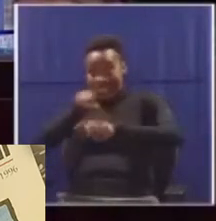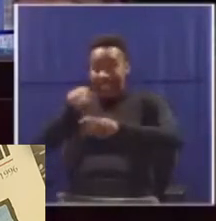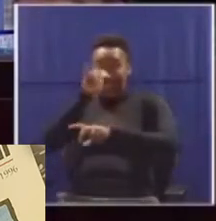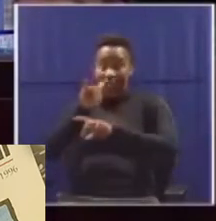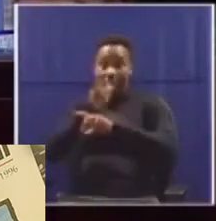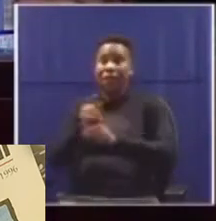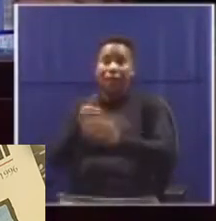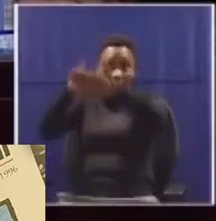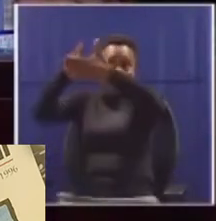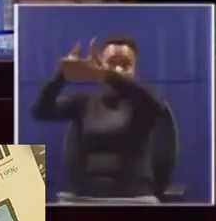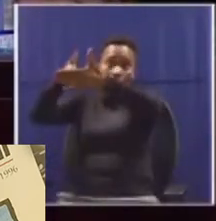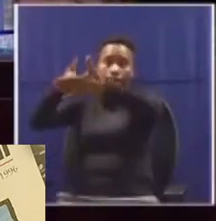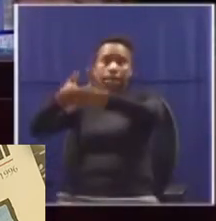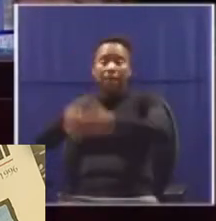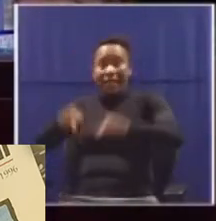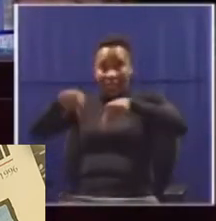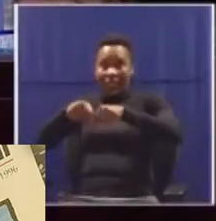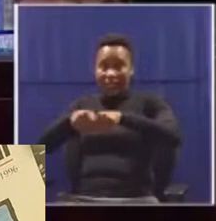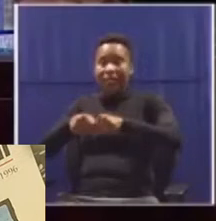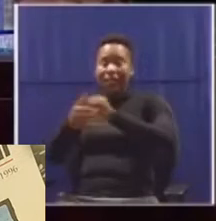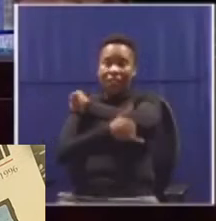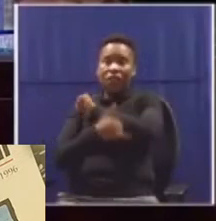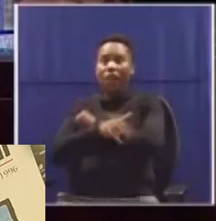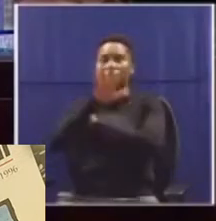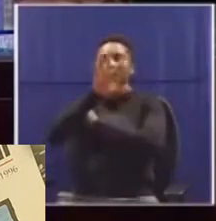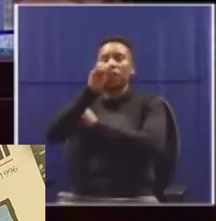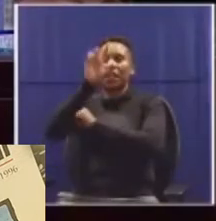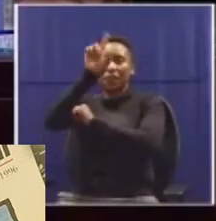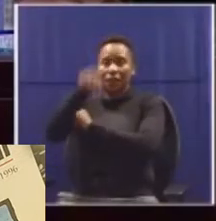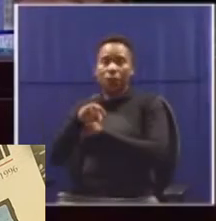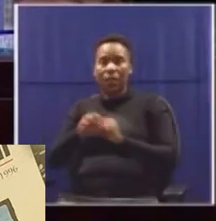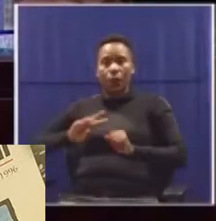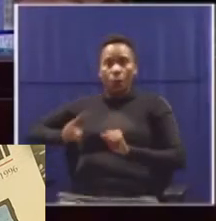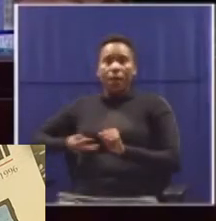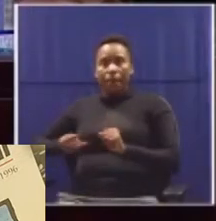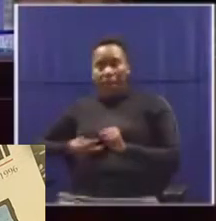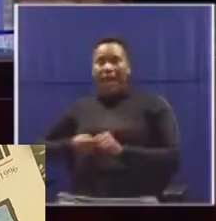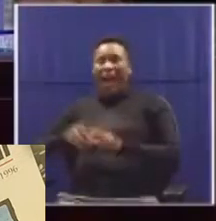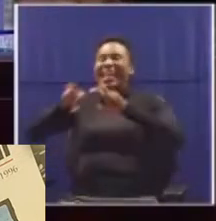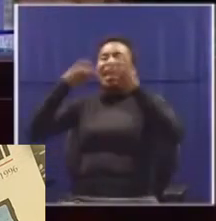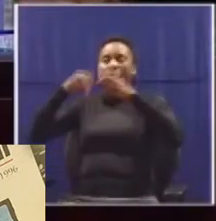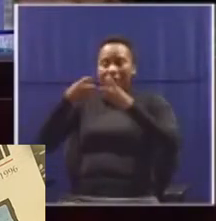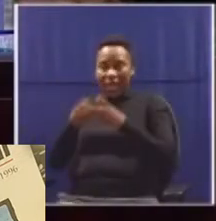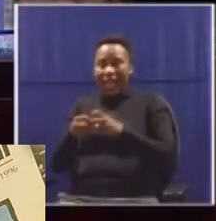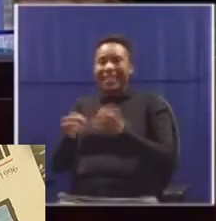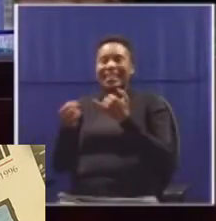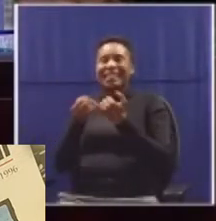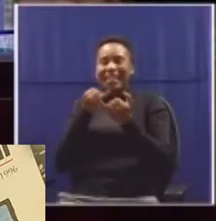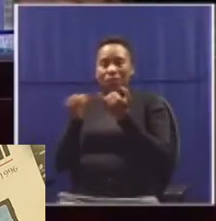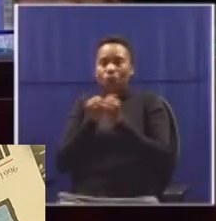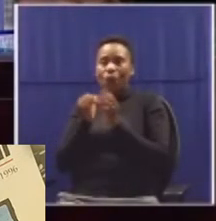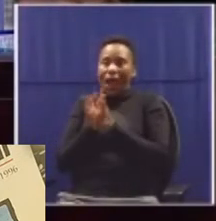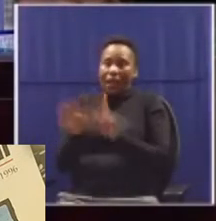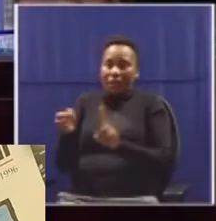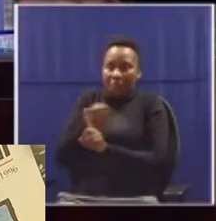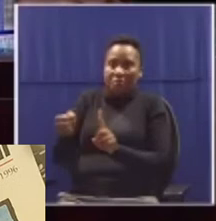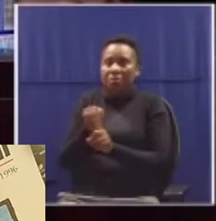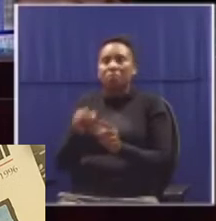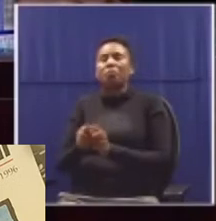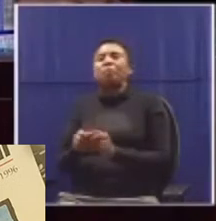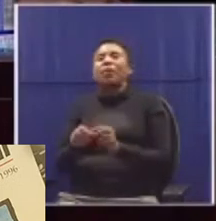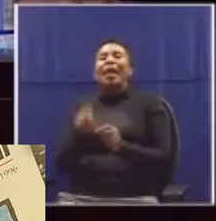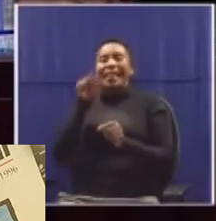in this country 50 000 women are raped and sexually assaulted every year and that number